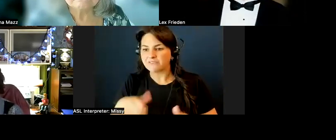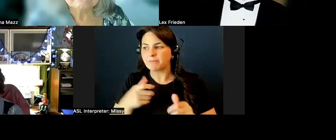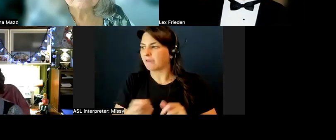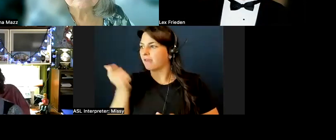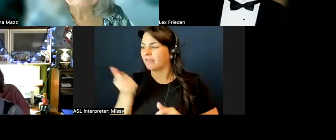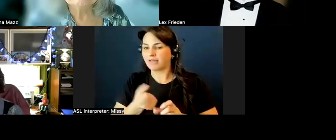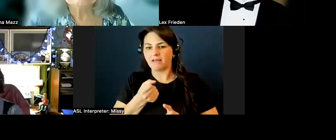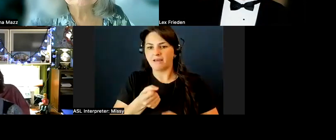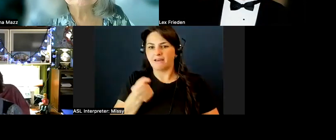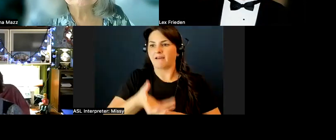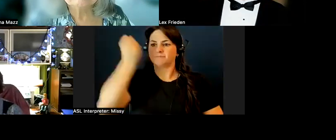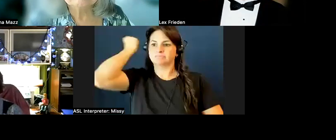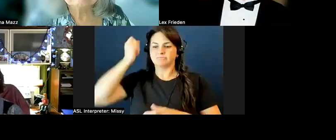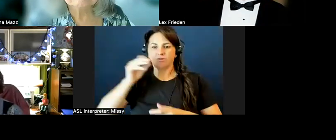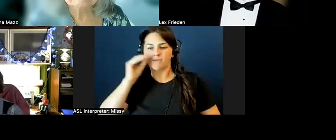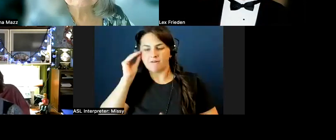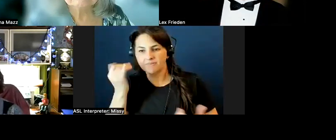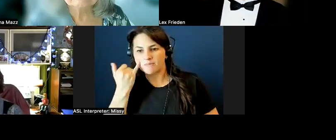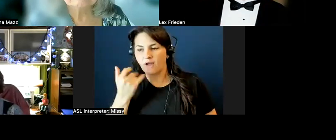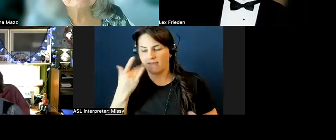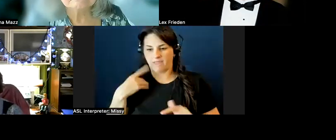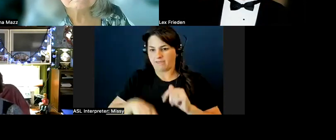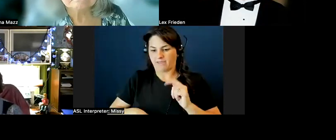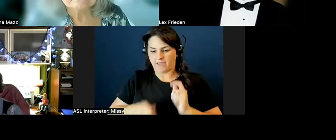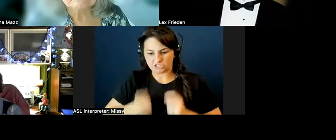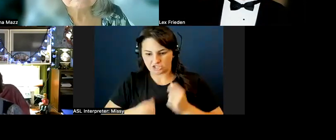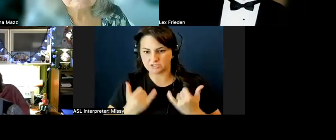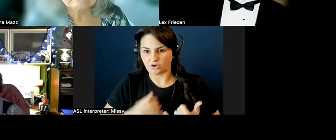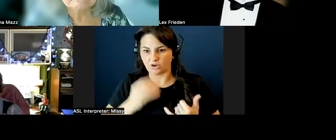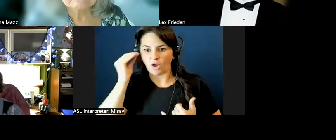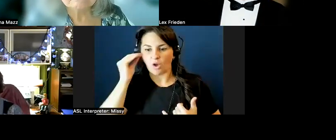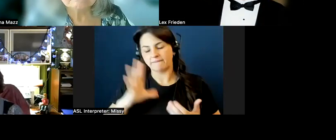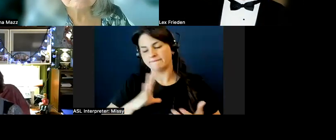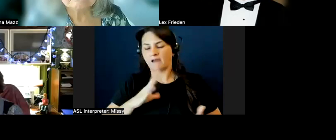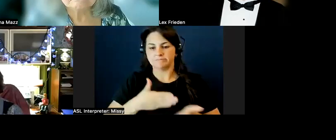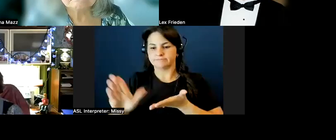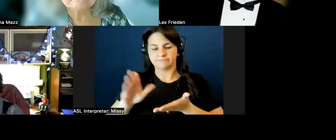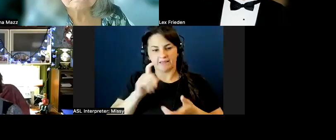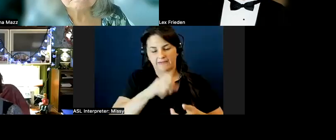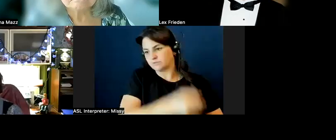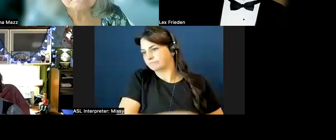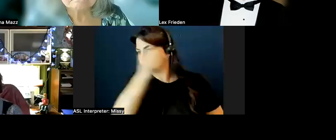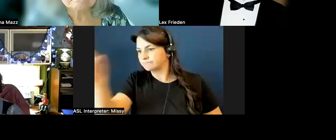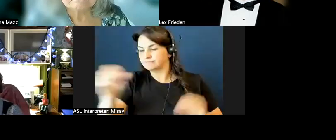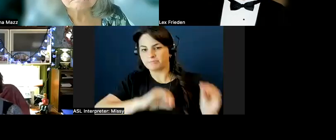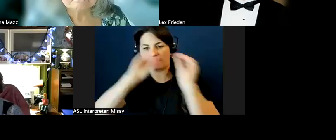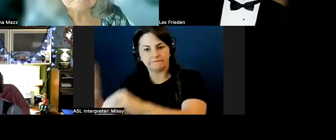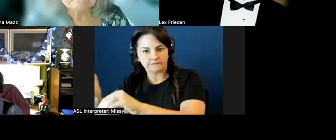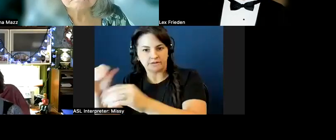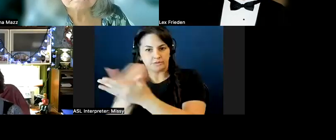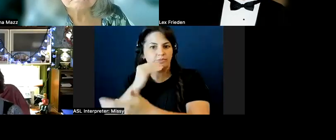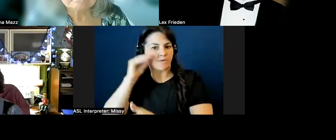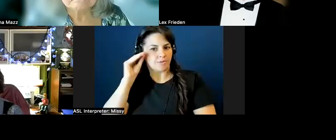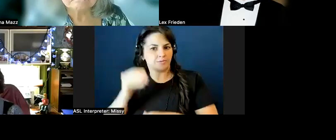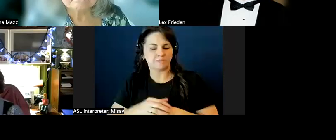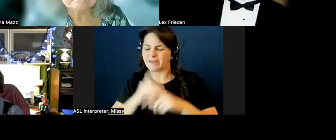you can't you can't adjust your current home to meet the needs of a family member or yourself that has a disability. I